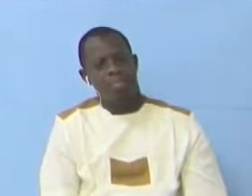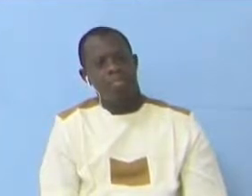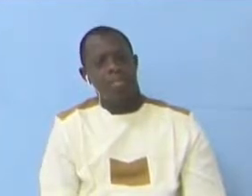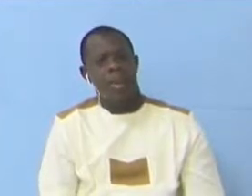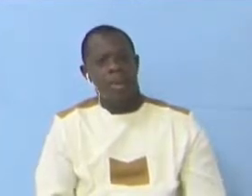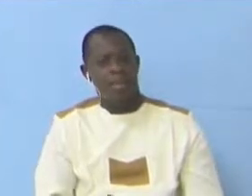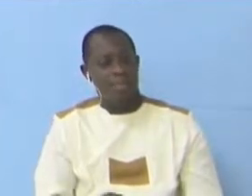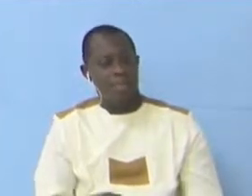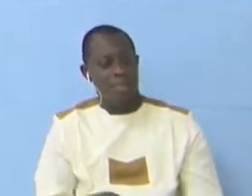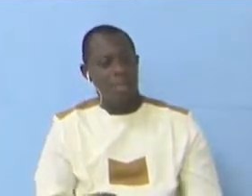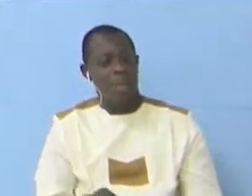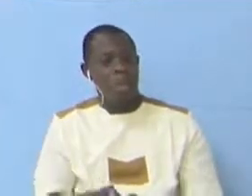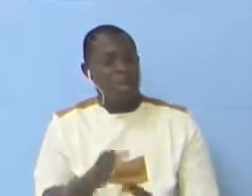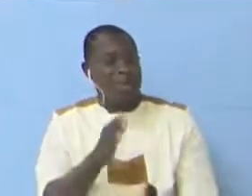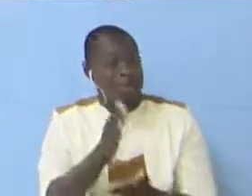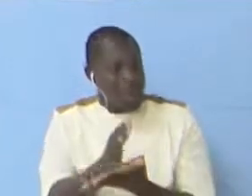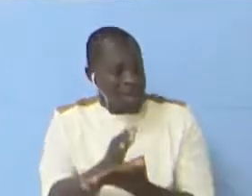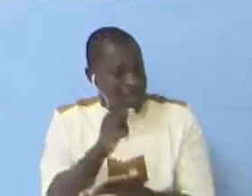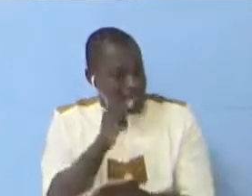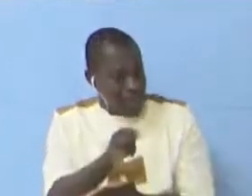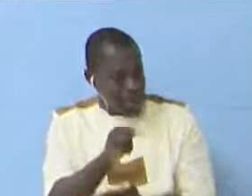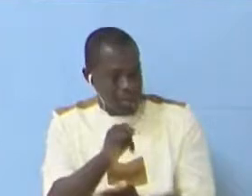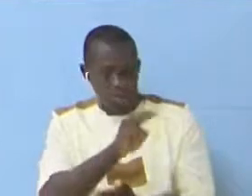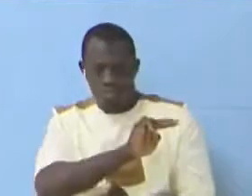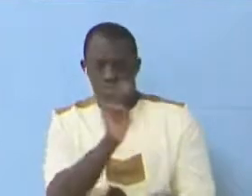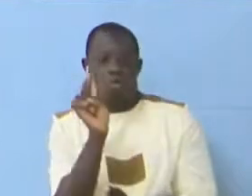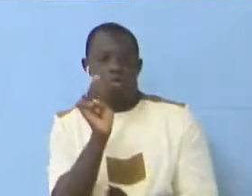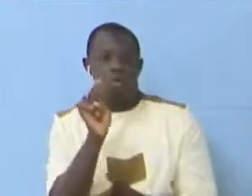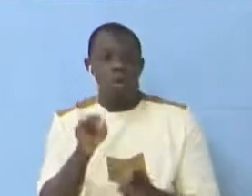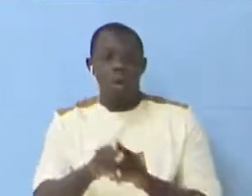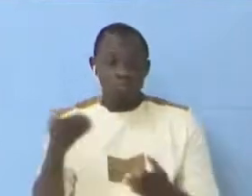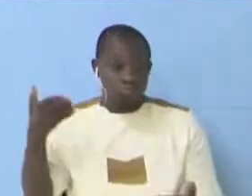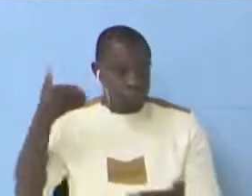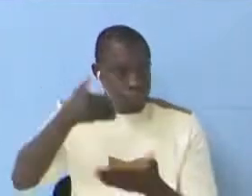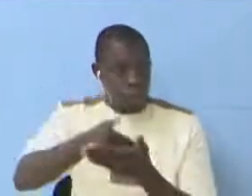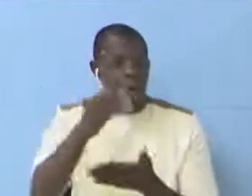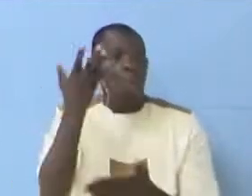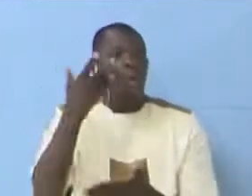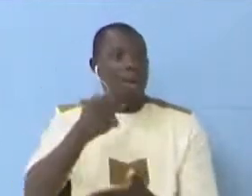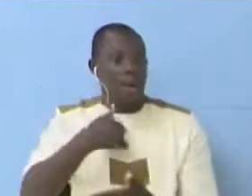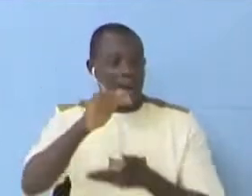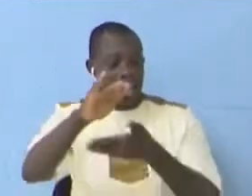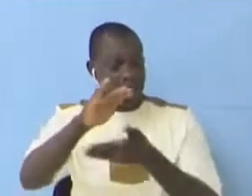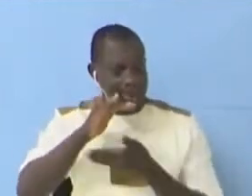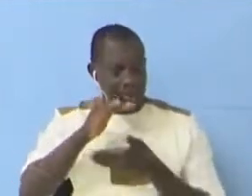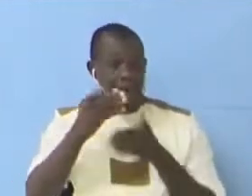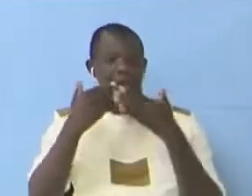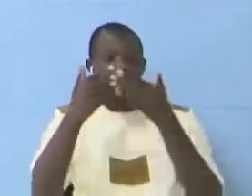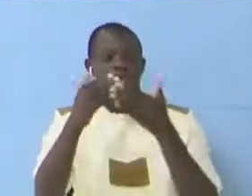no, until I receive this information from Mr. Faye.